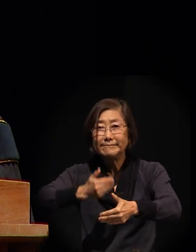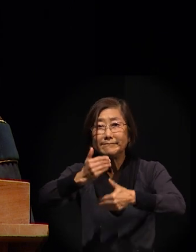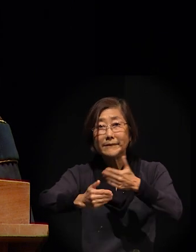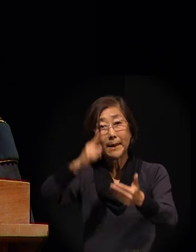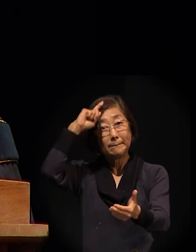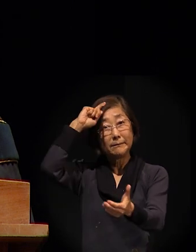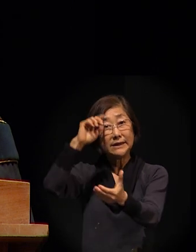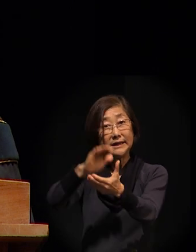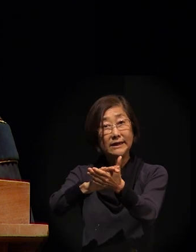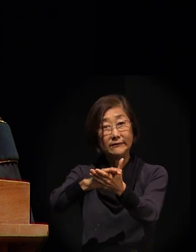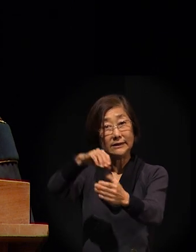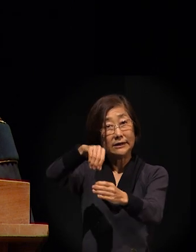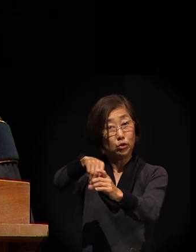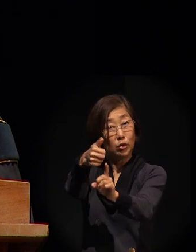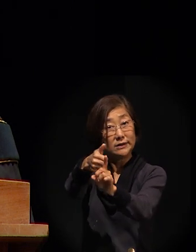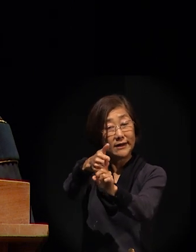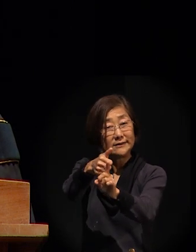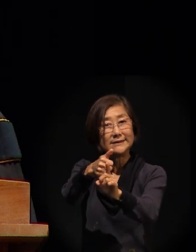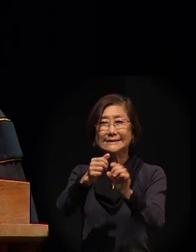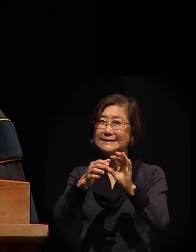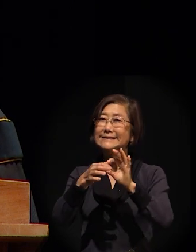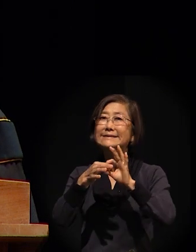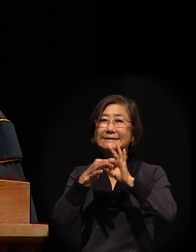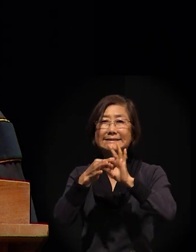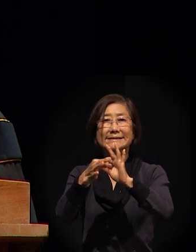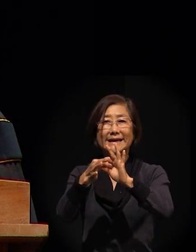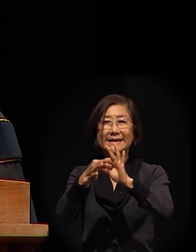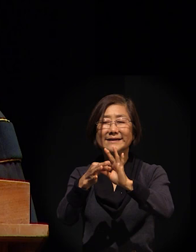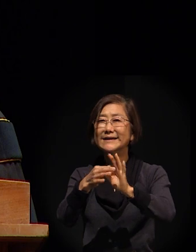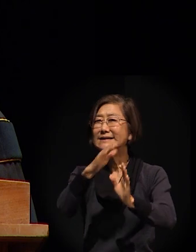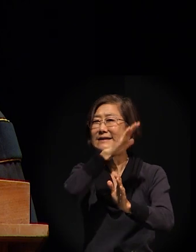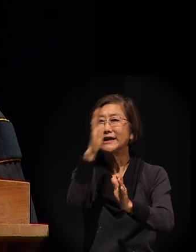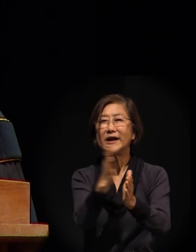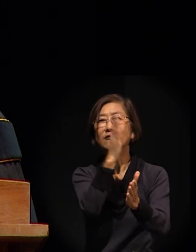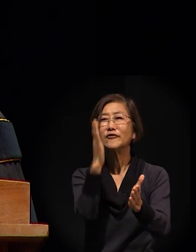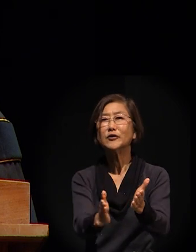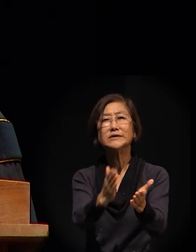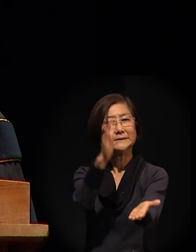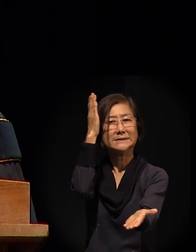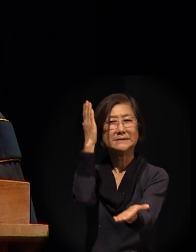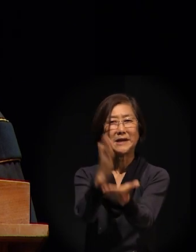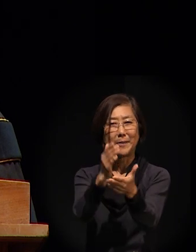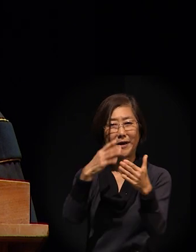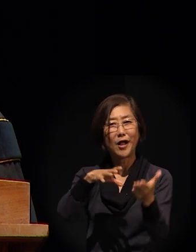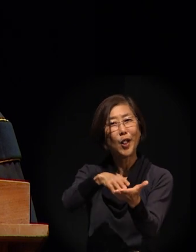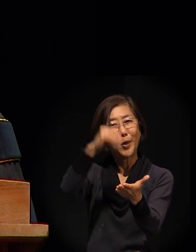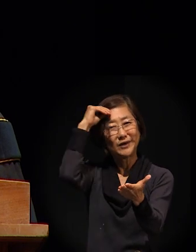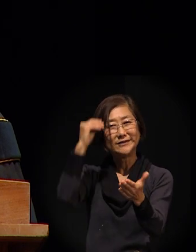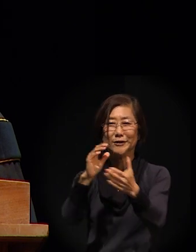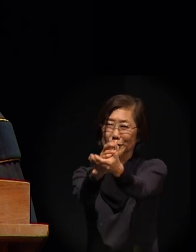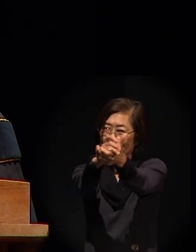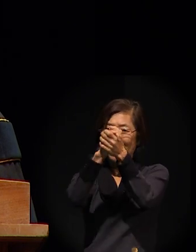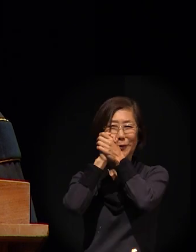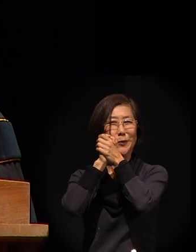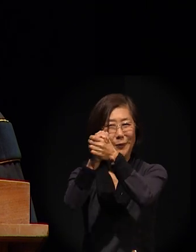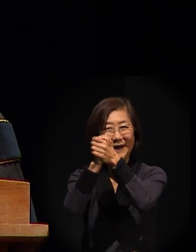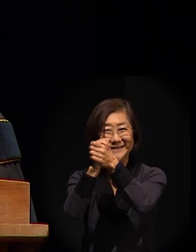Take it one day at a time, believe in yourself, stay connected, and never stop